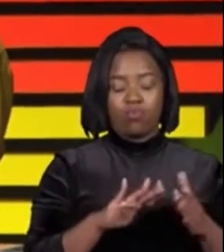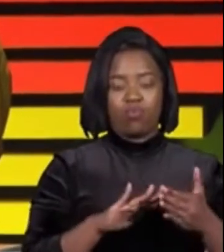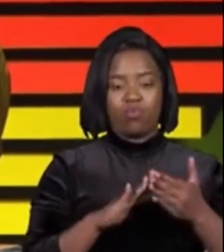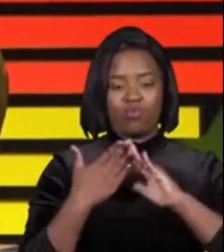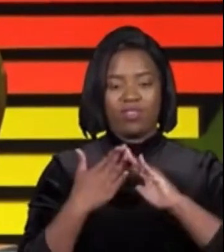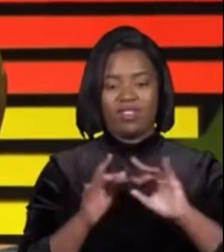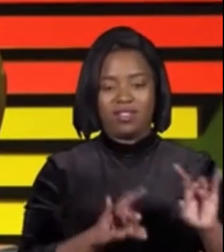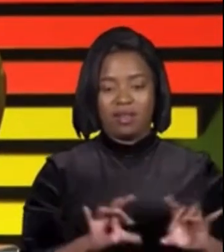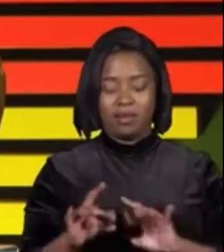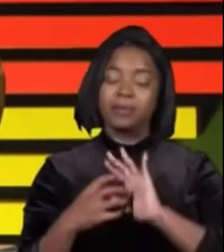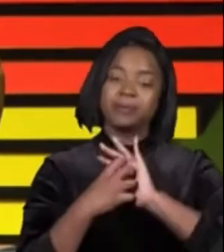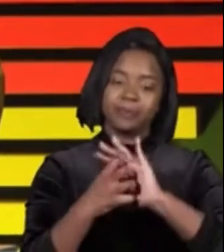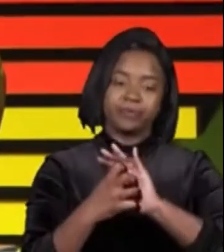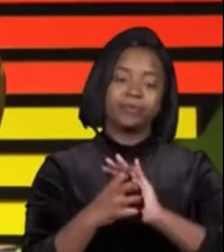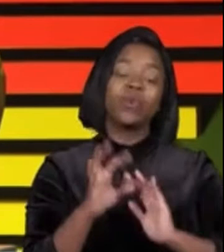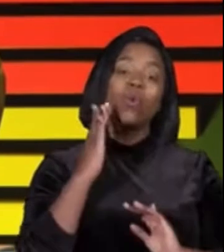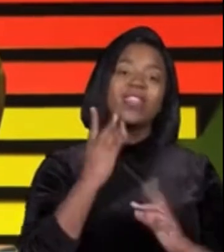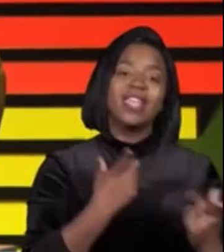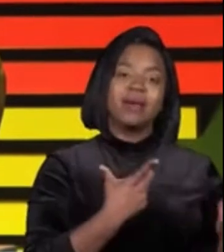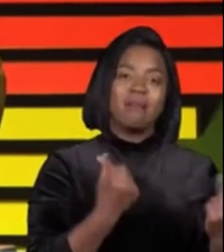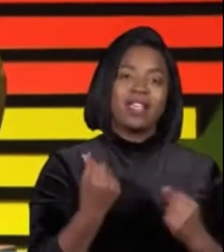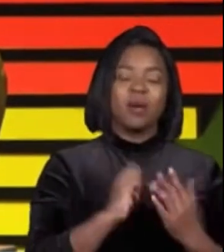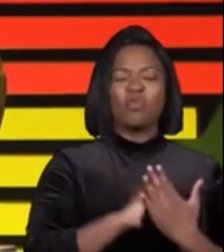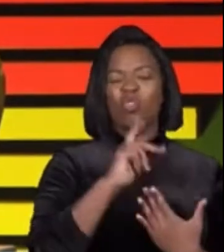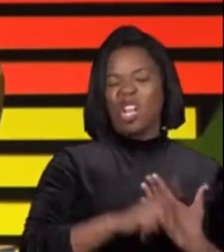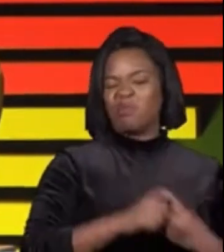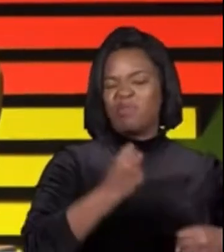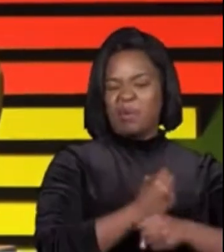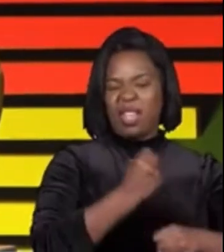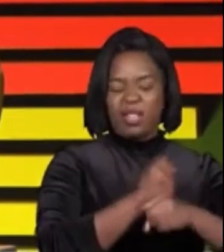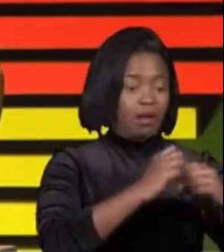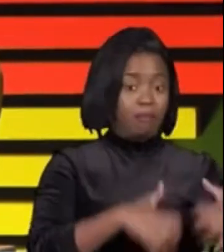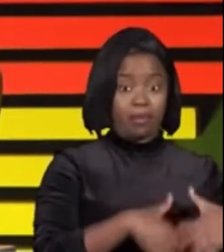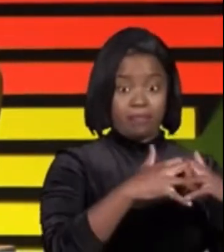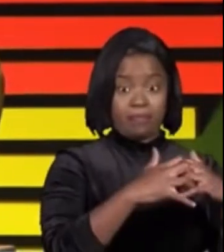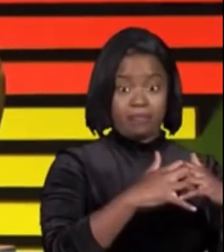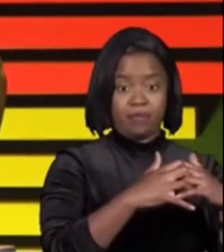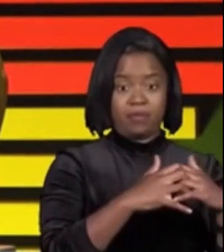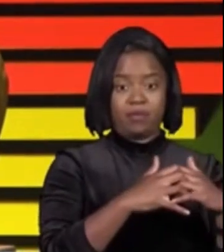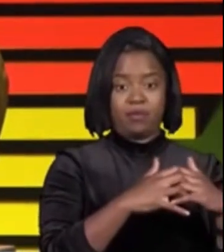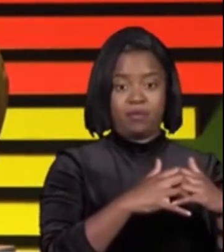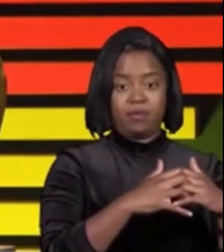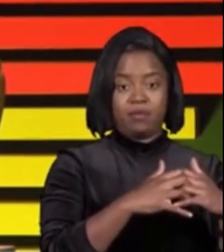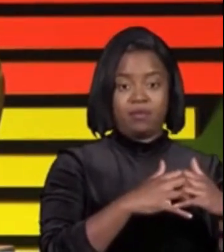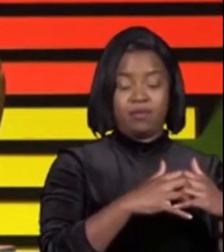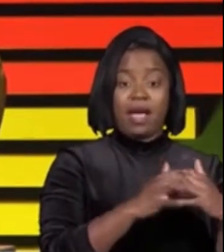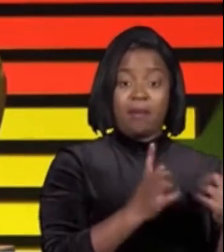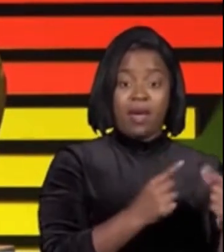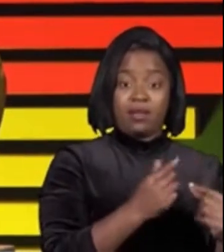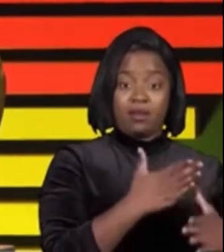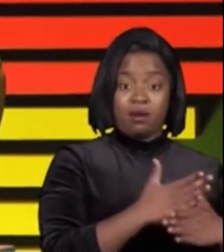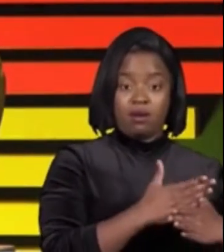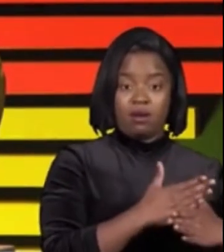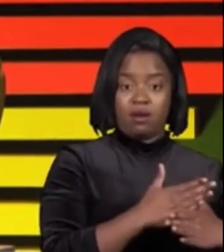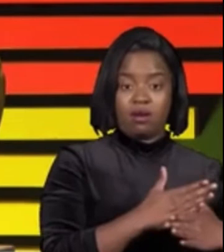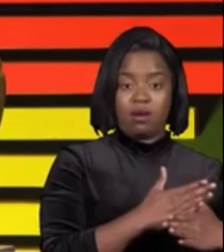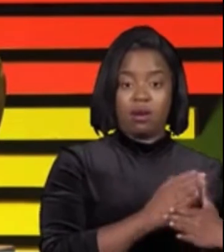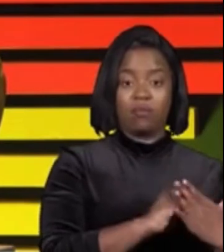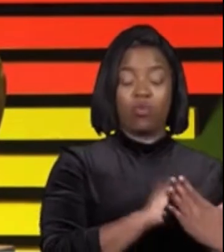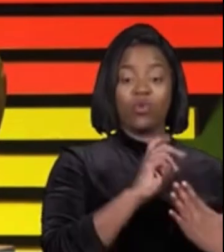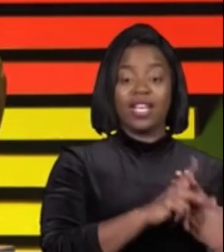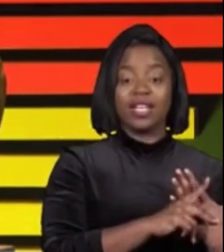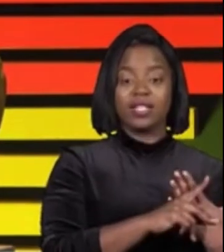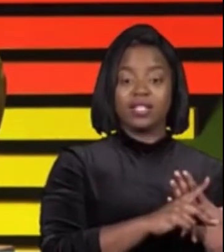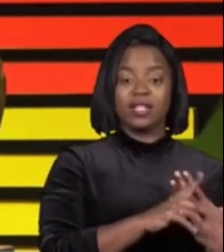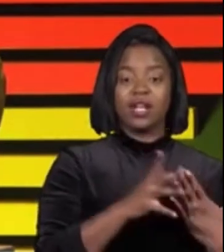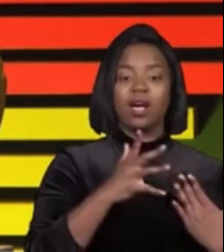Bata, for example, ha ba dira project mo community. Aba tshwane le ge bona ba itirela project. Ge bona ba itirela di